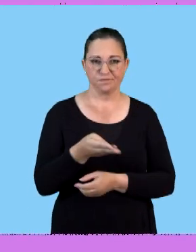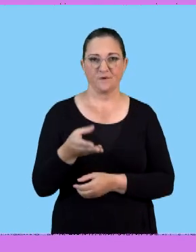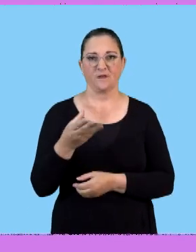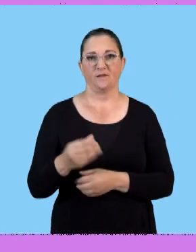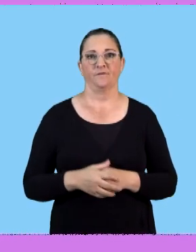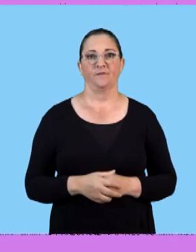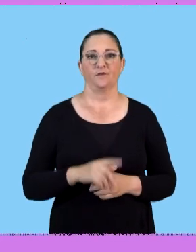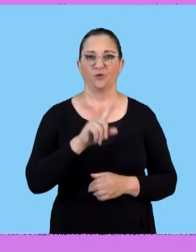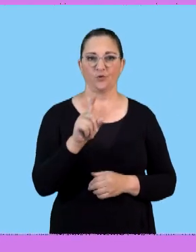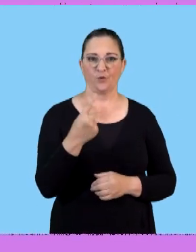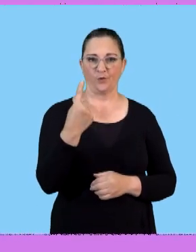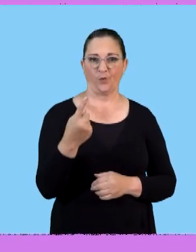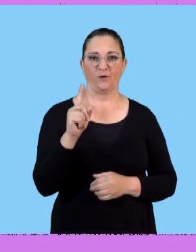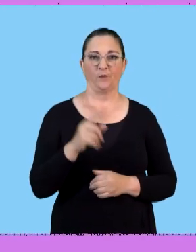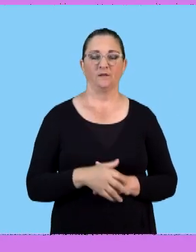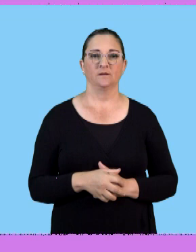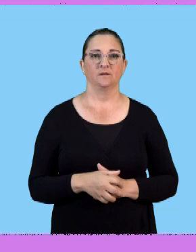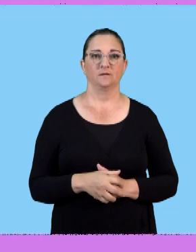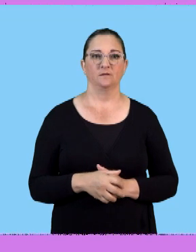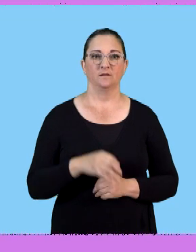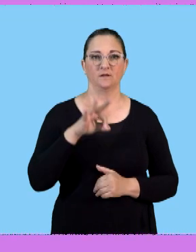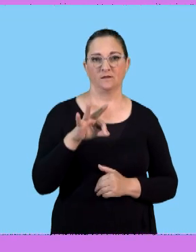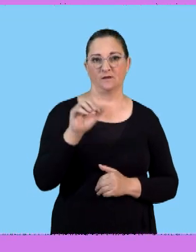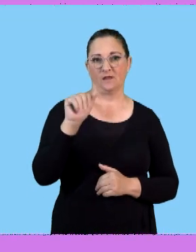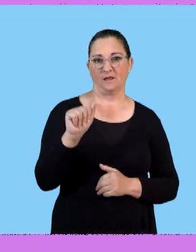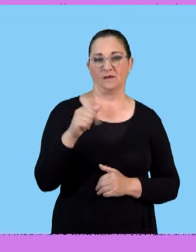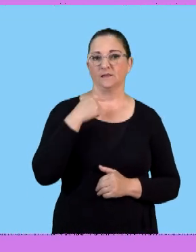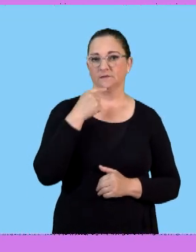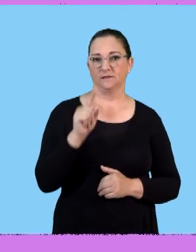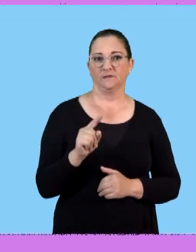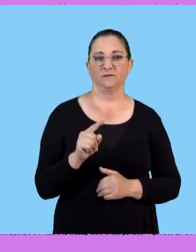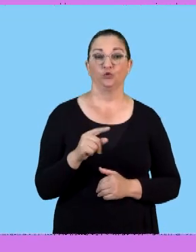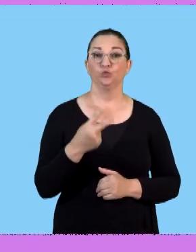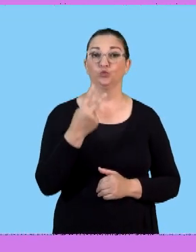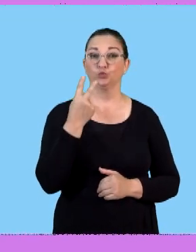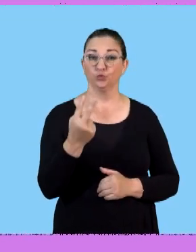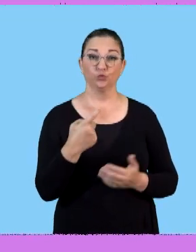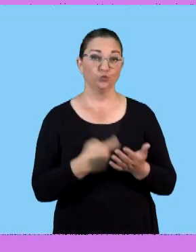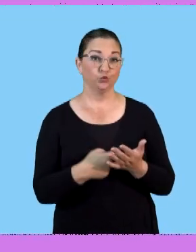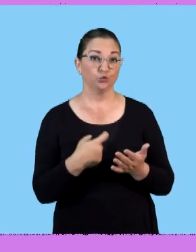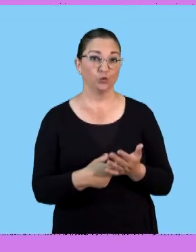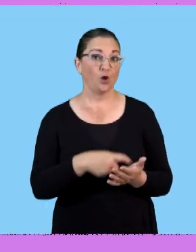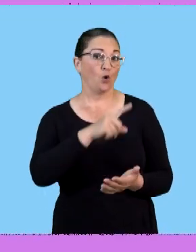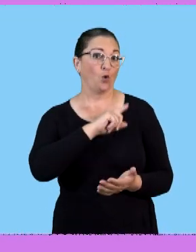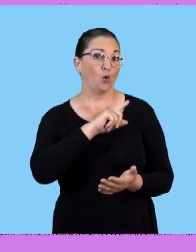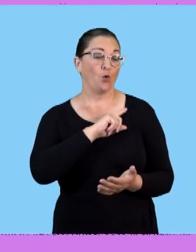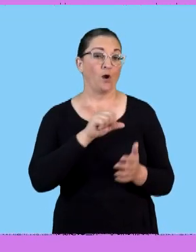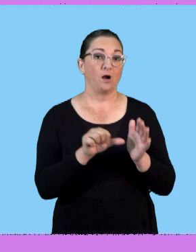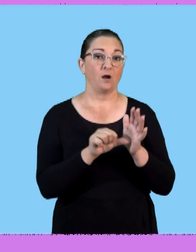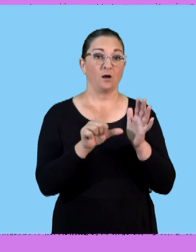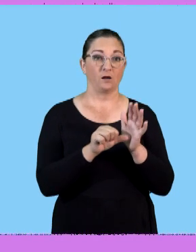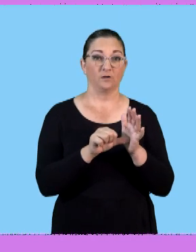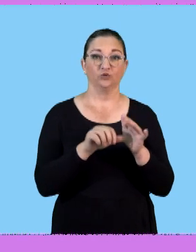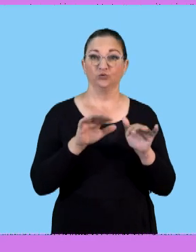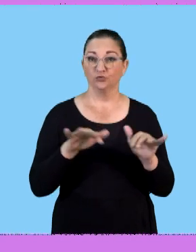at our first question. So number 3A says, name 2 reasons why it is important for